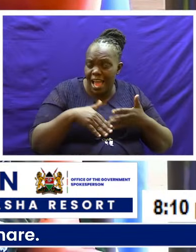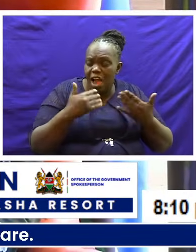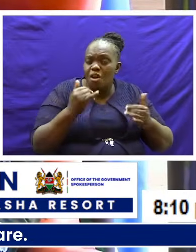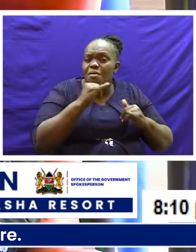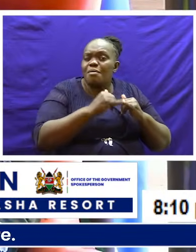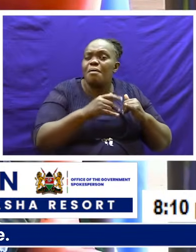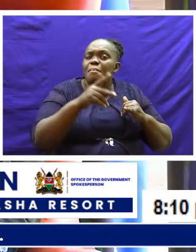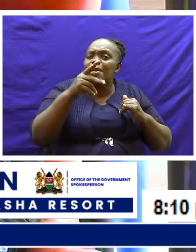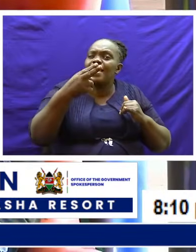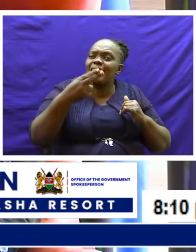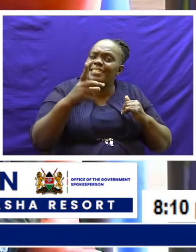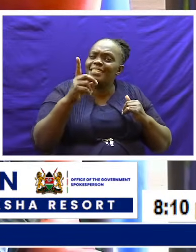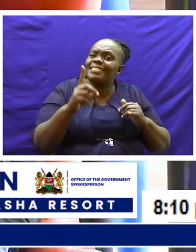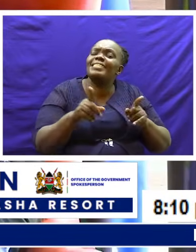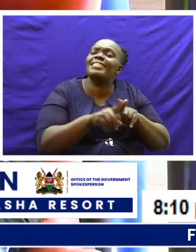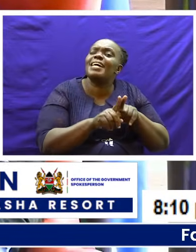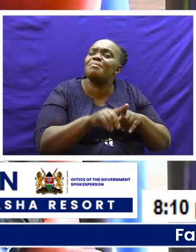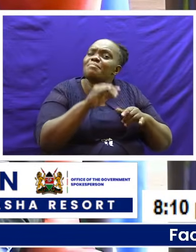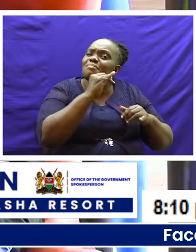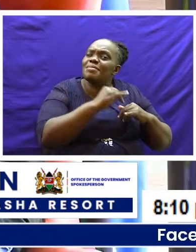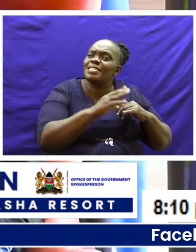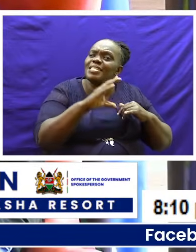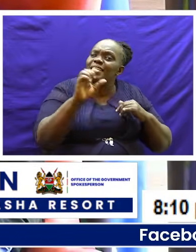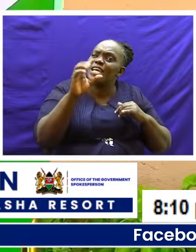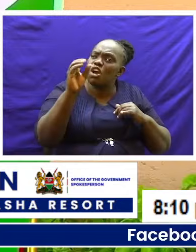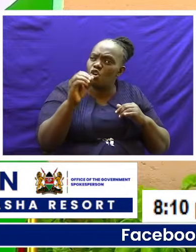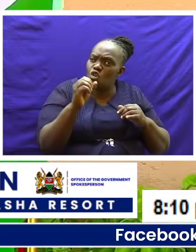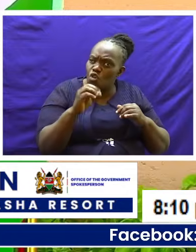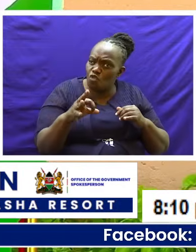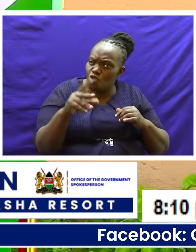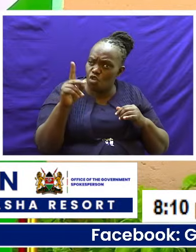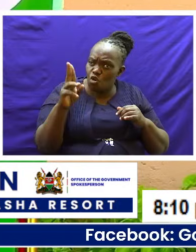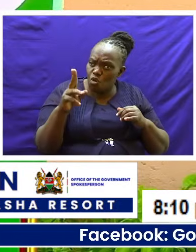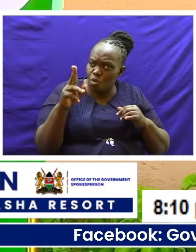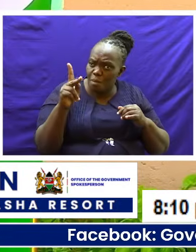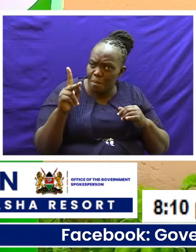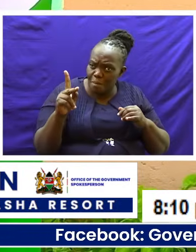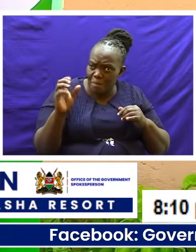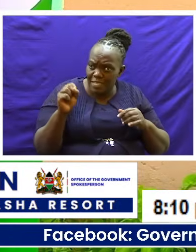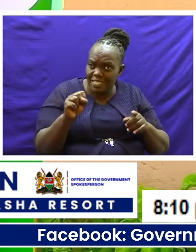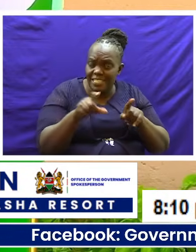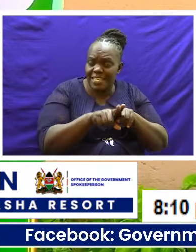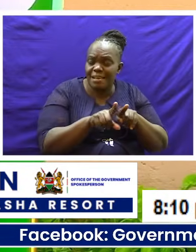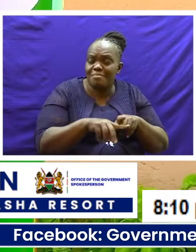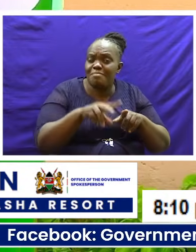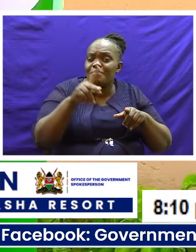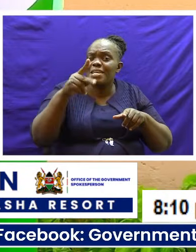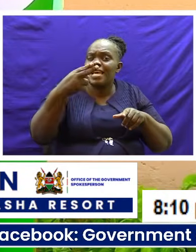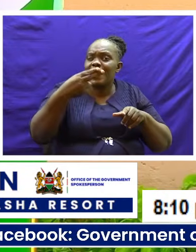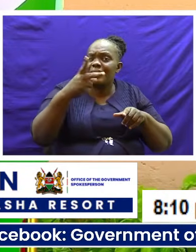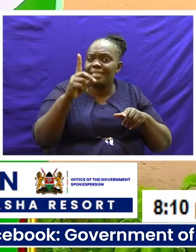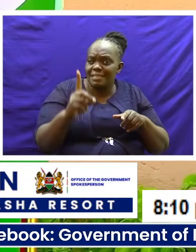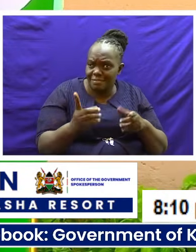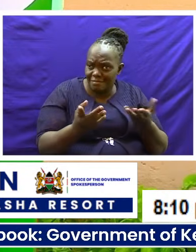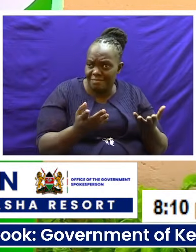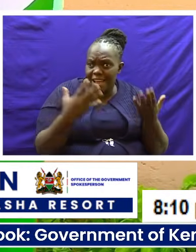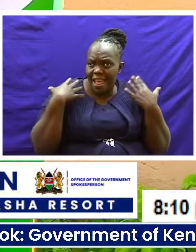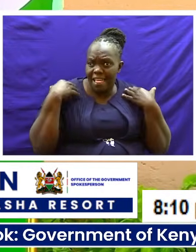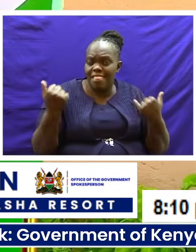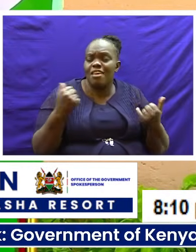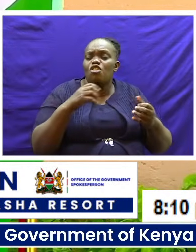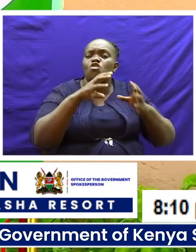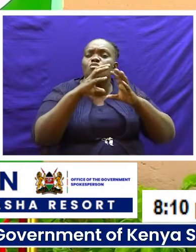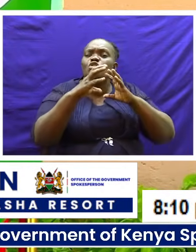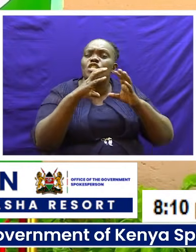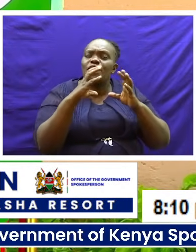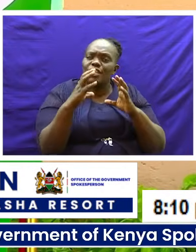your PhD and also eventually becoming the CEO of KUCCPS? Yes, I did my PhD in health